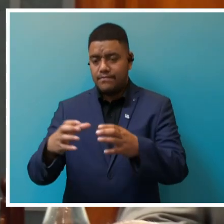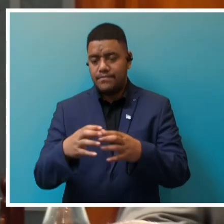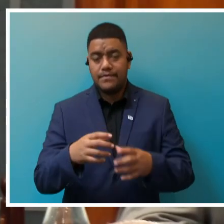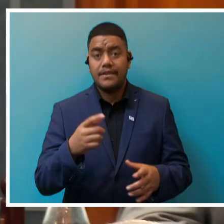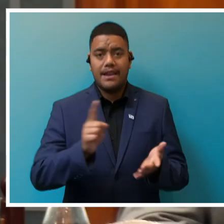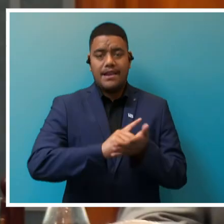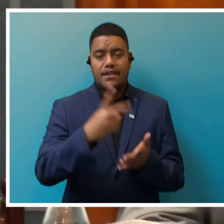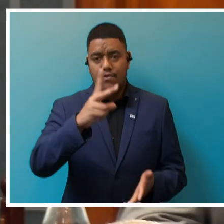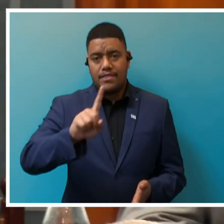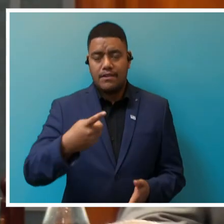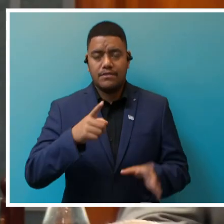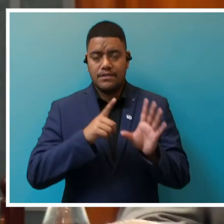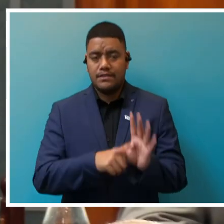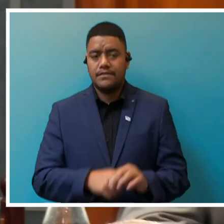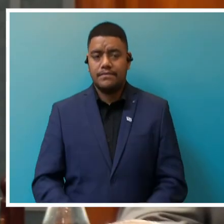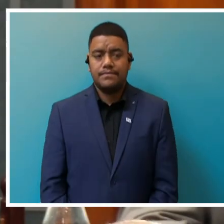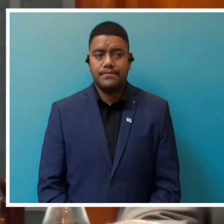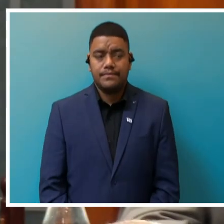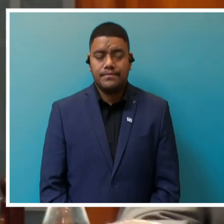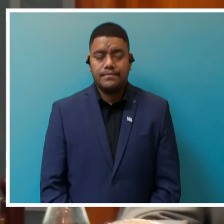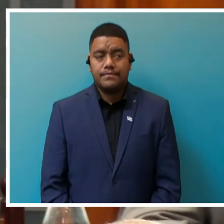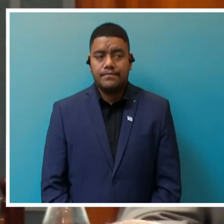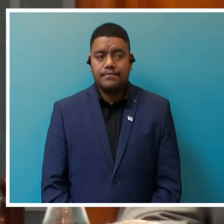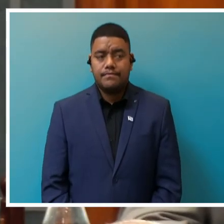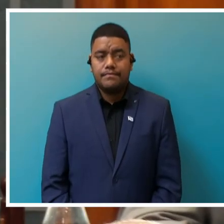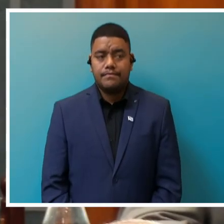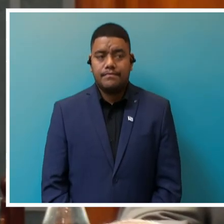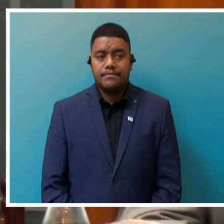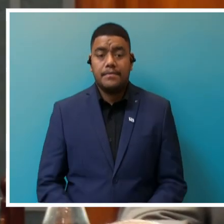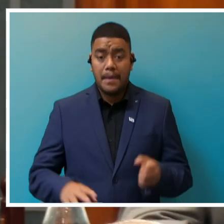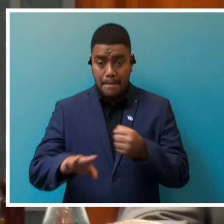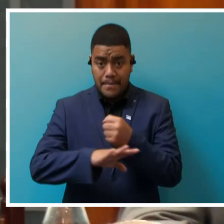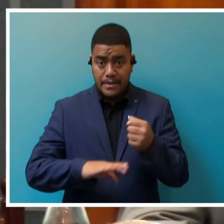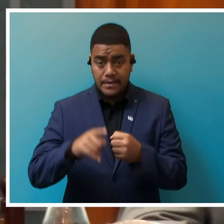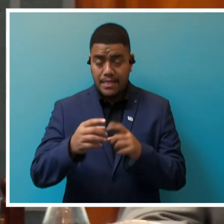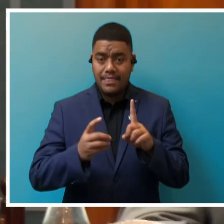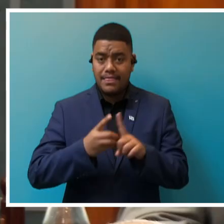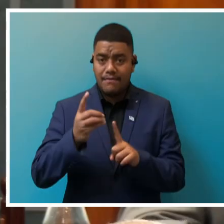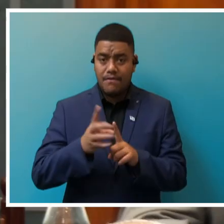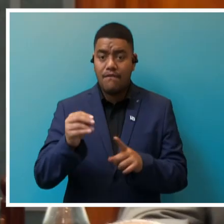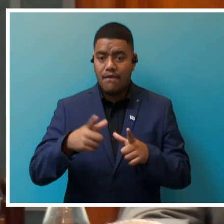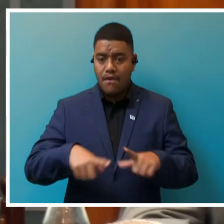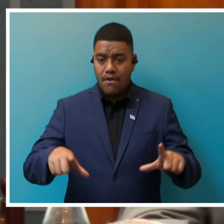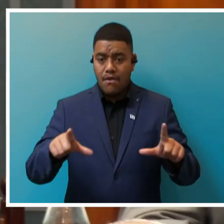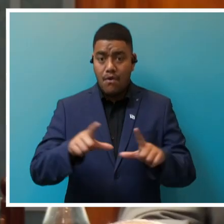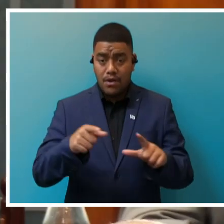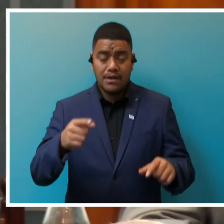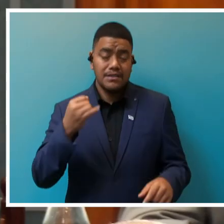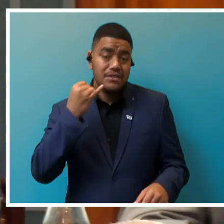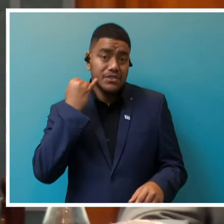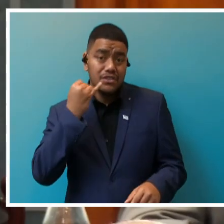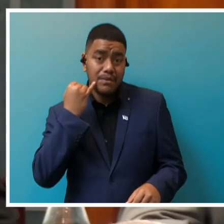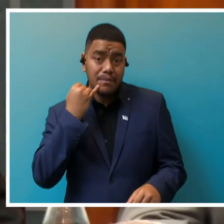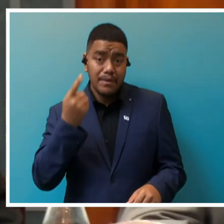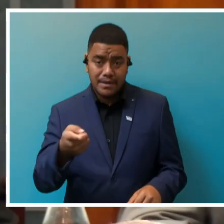farmers. Honourable Speaker, sir, the basic rationale of the development of the local sheep industry has